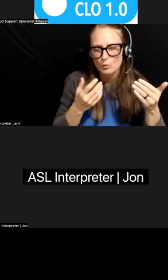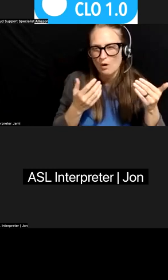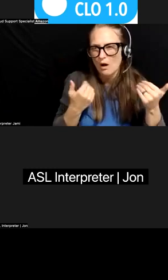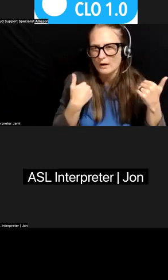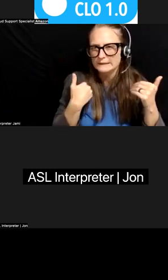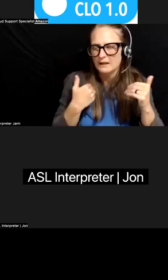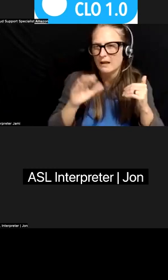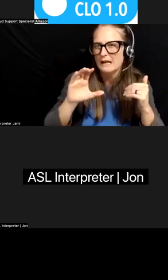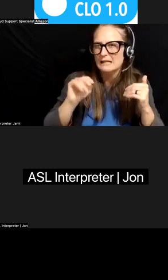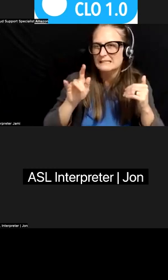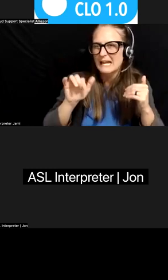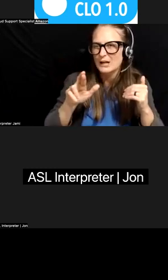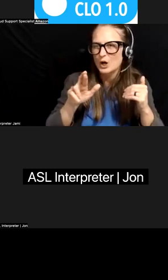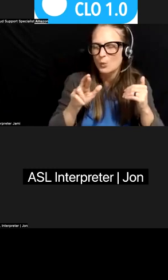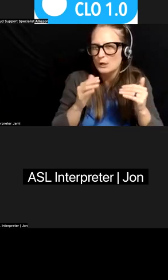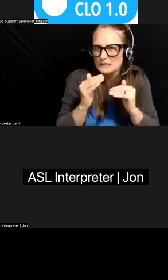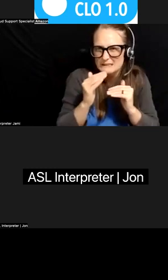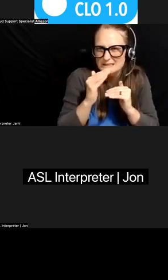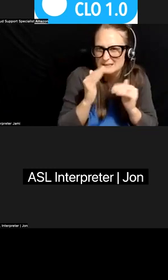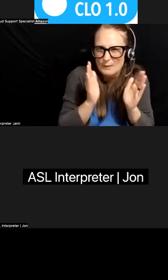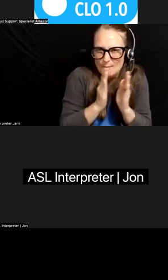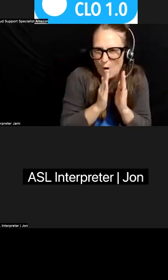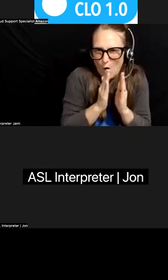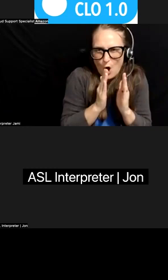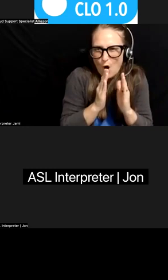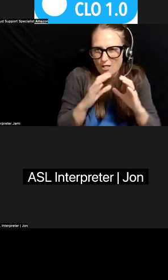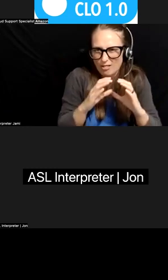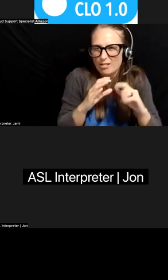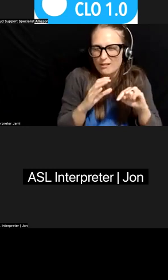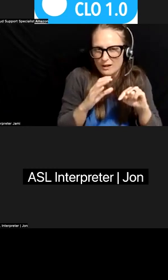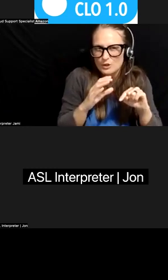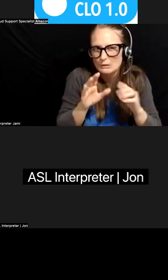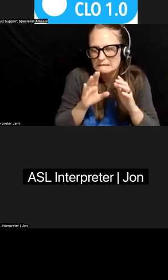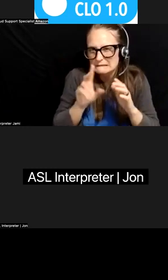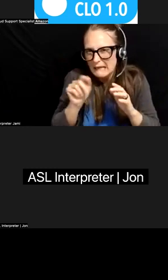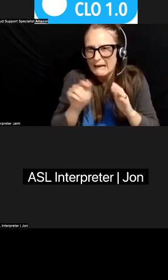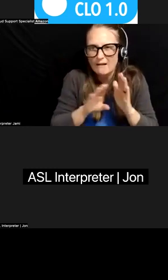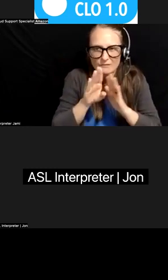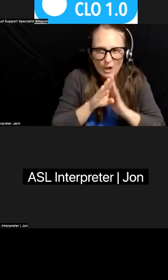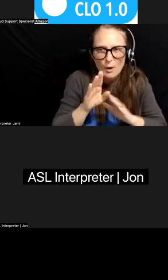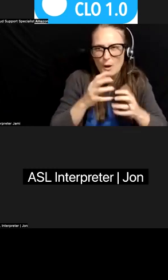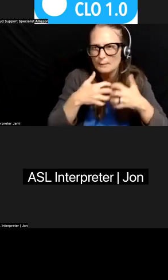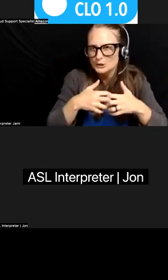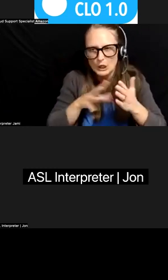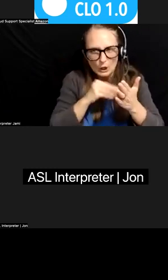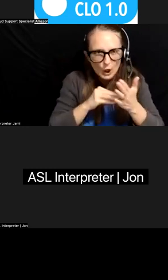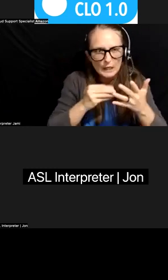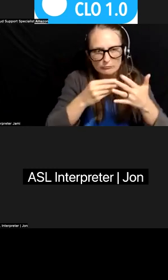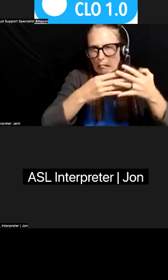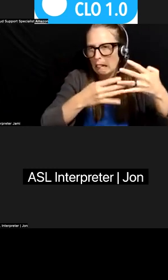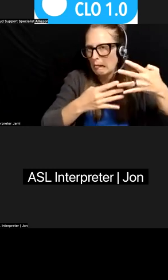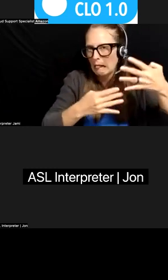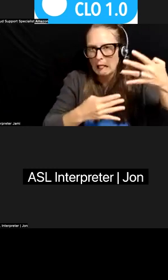called containers, you're looking at databases, you're developing, if you want to do machine learning, internet, on and on and on. It